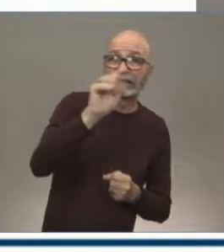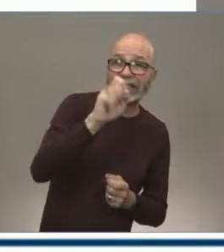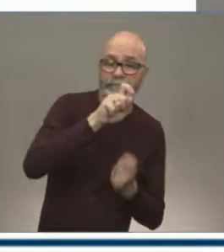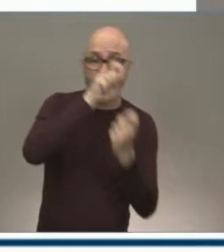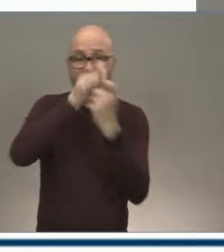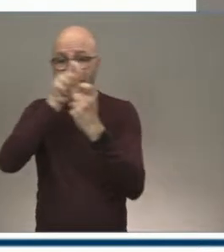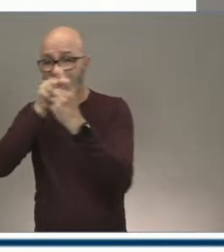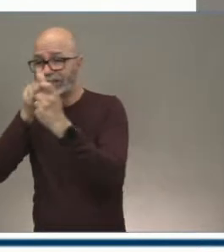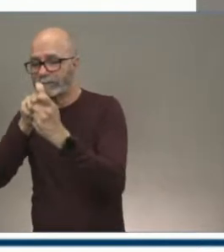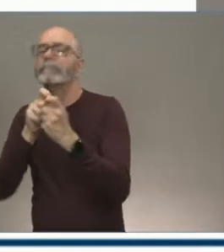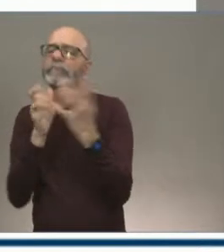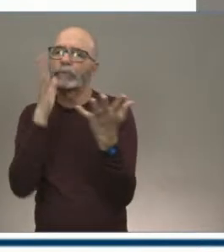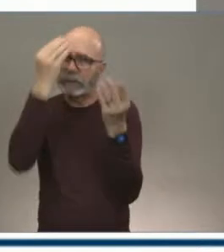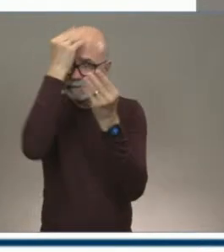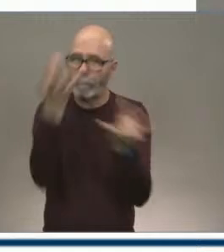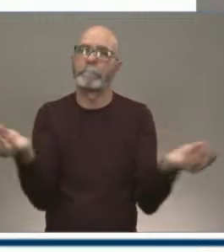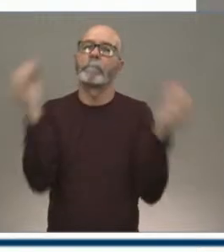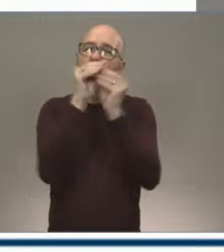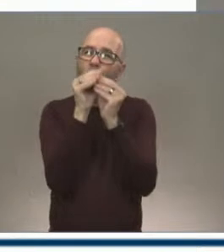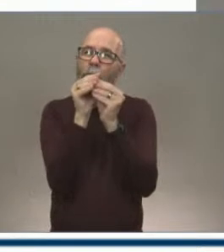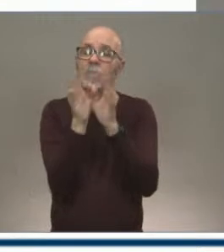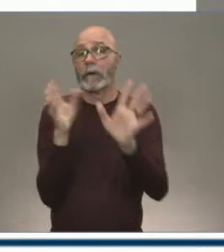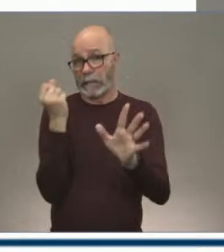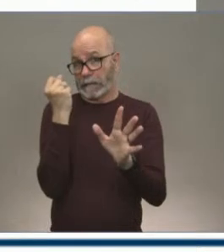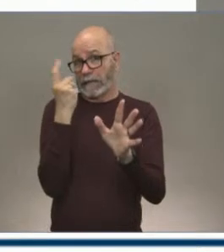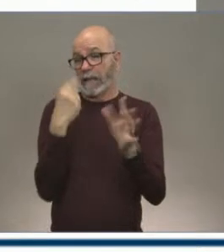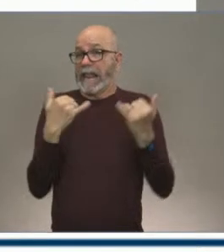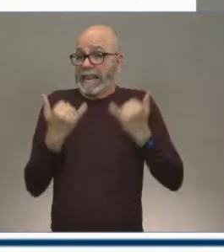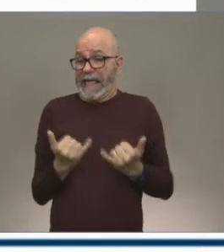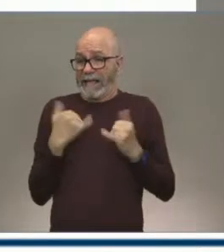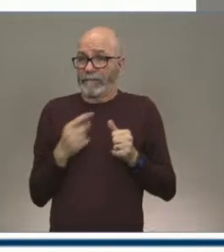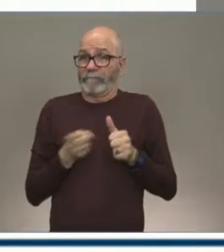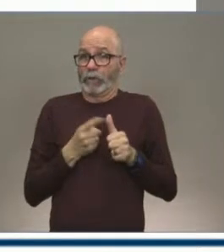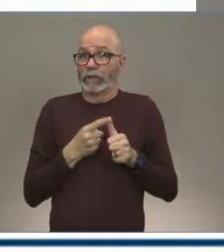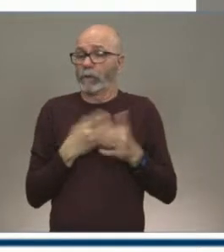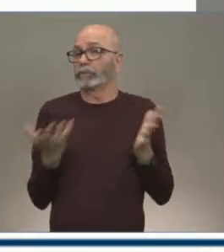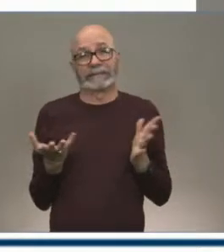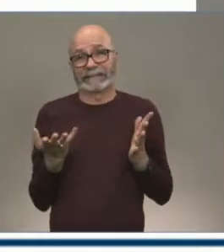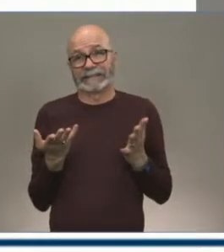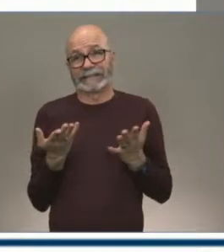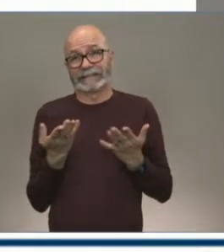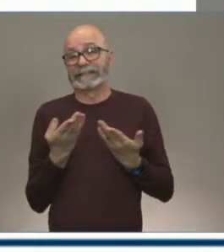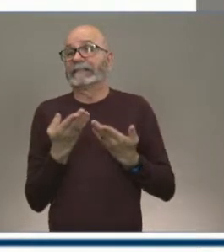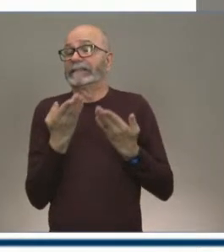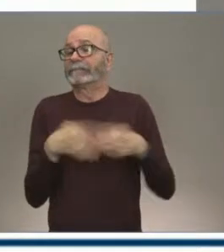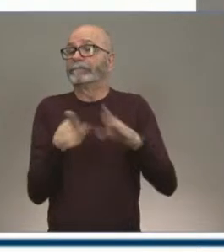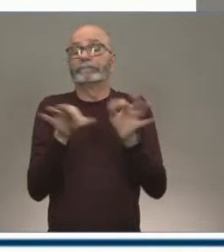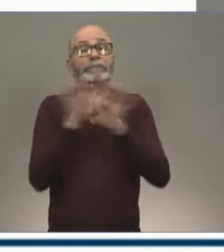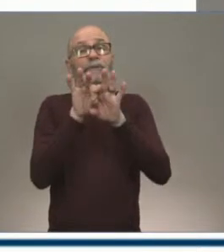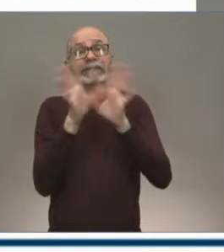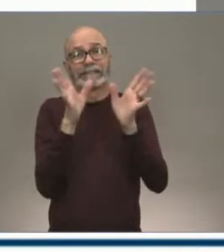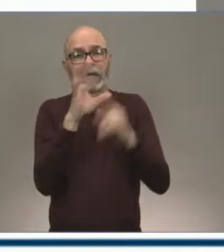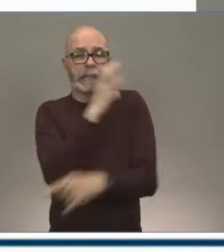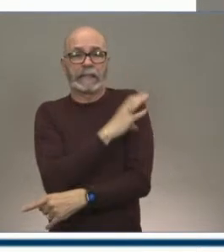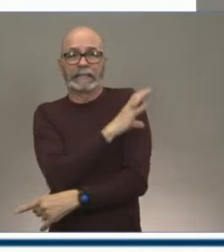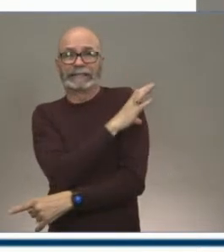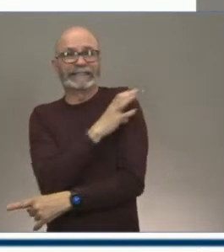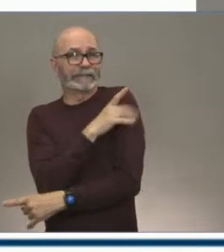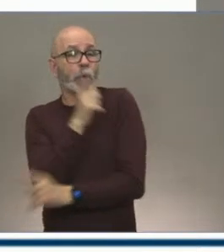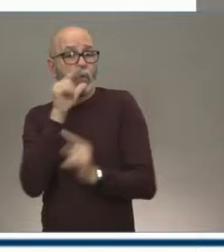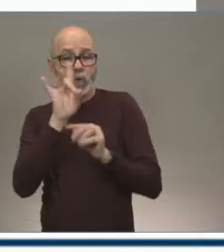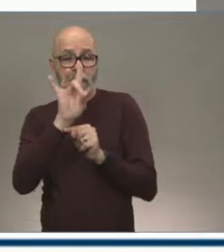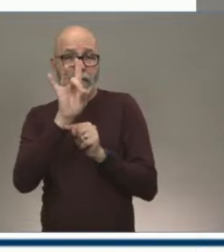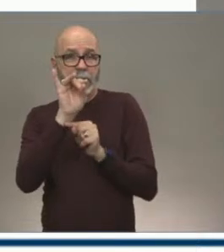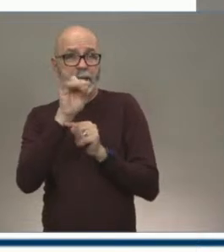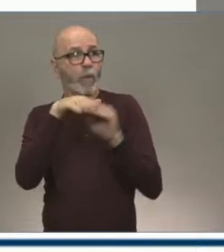Nova Scotians understood that even though we're starting with a single prototype clinic, everybody who's 80 and above will get a chance to